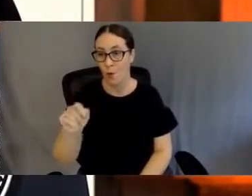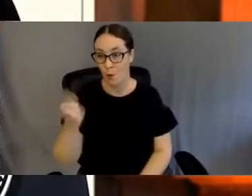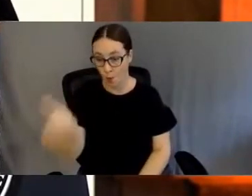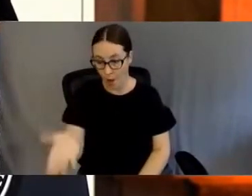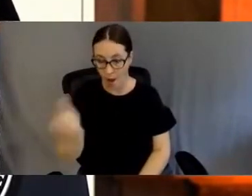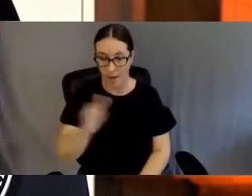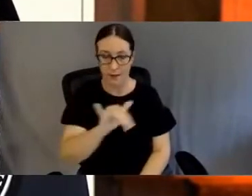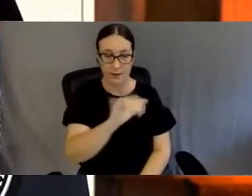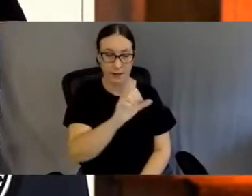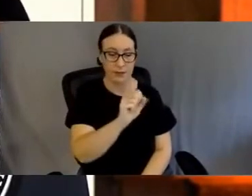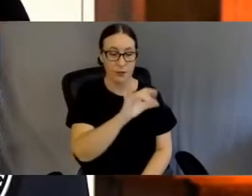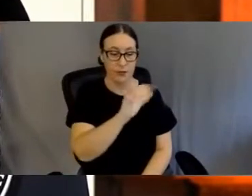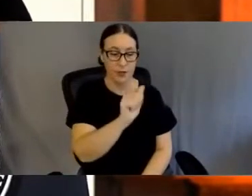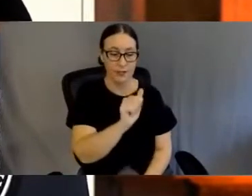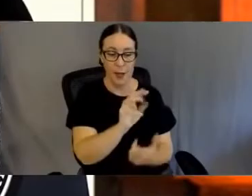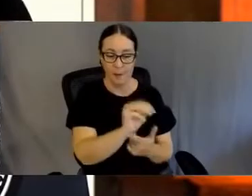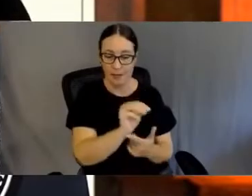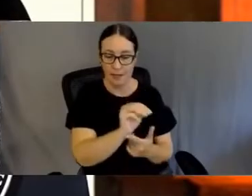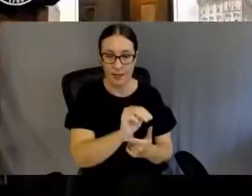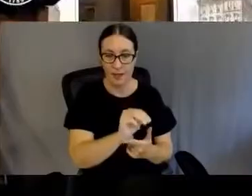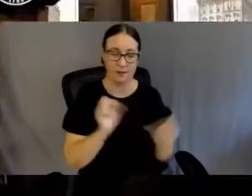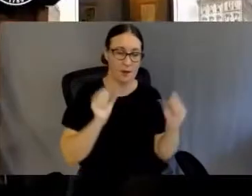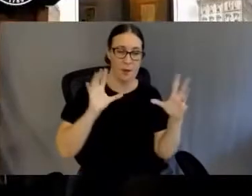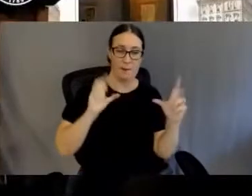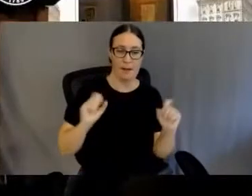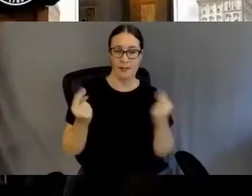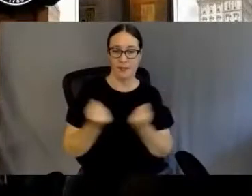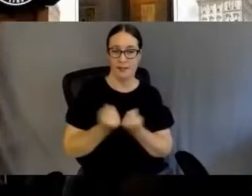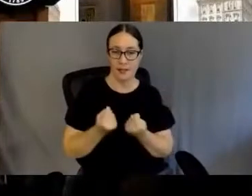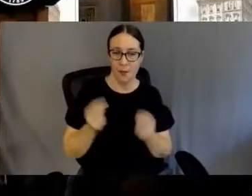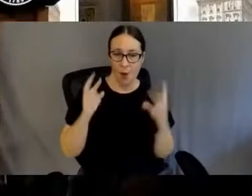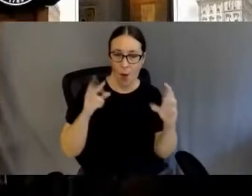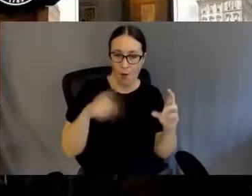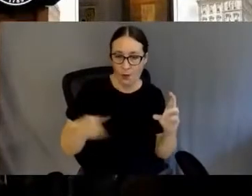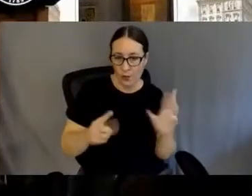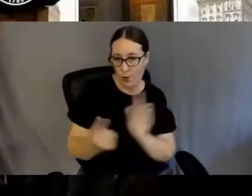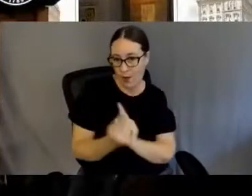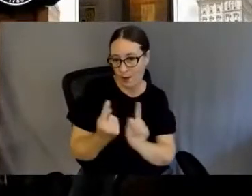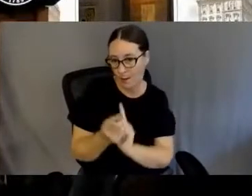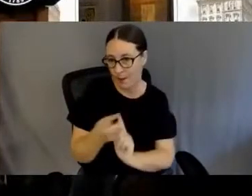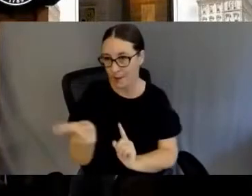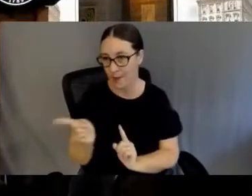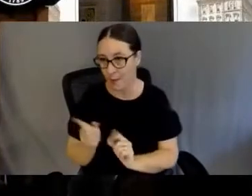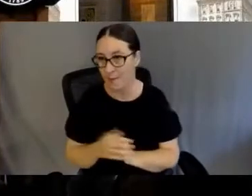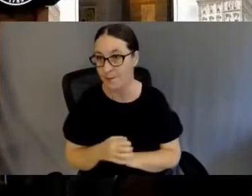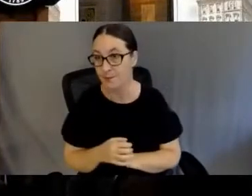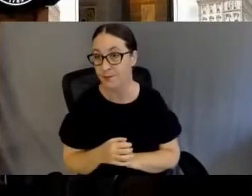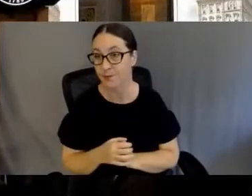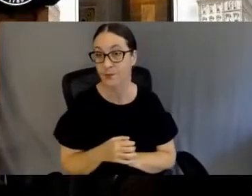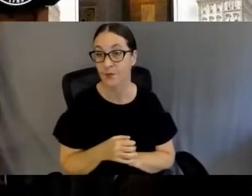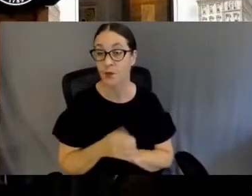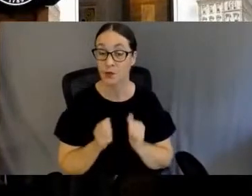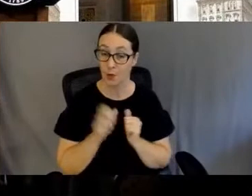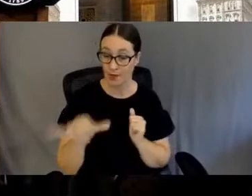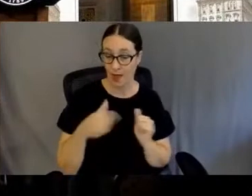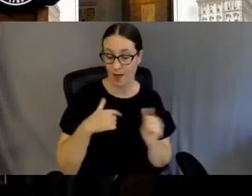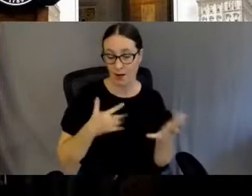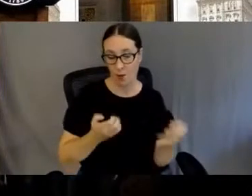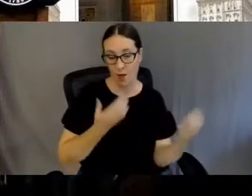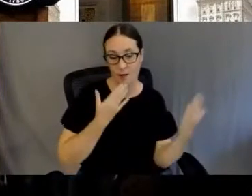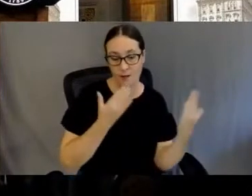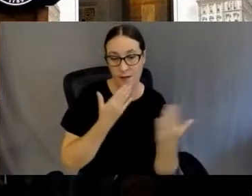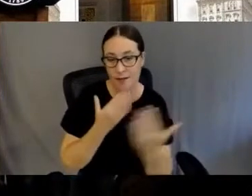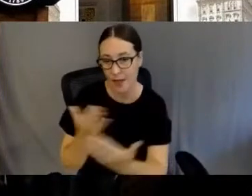Jessica Mejia. There's really a tremendous team. Hopefully you've gotten to know them while you were here. So with that, I want to thank you. We hope to be